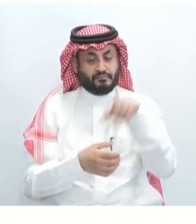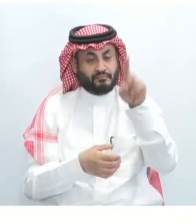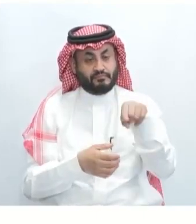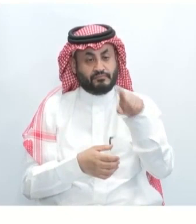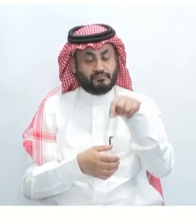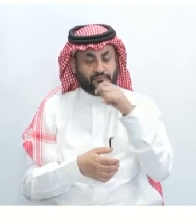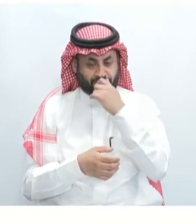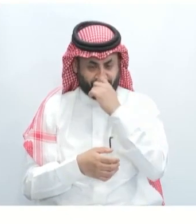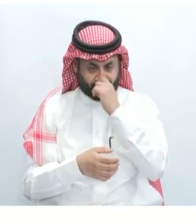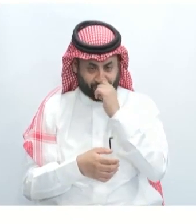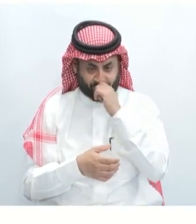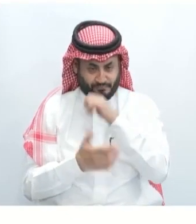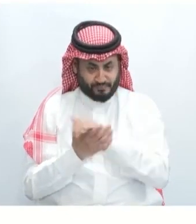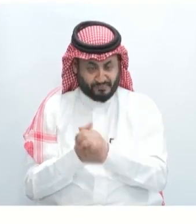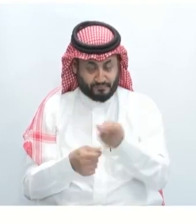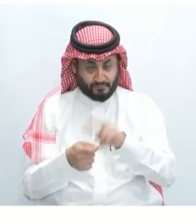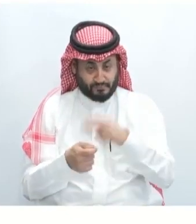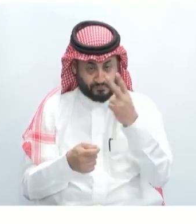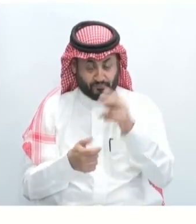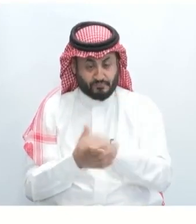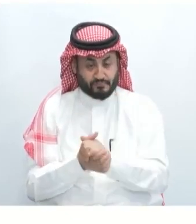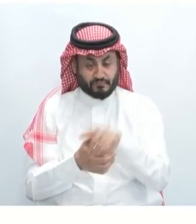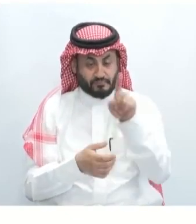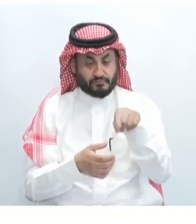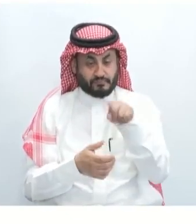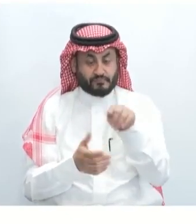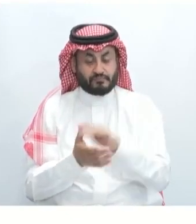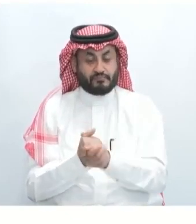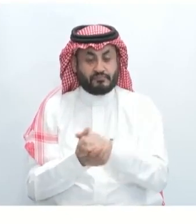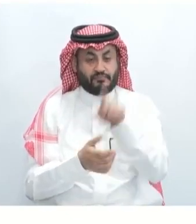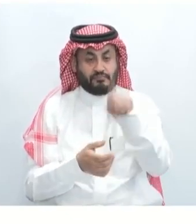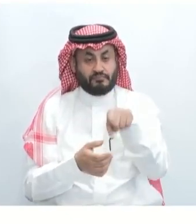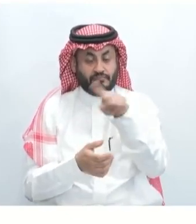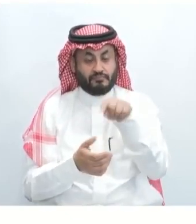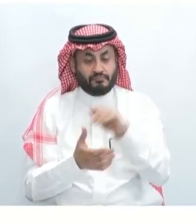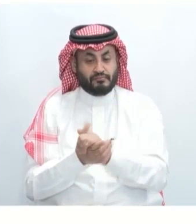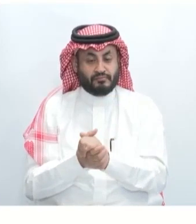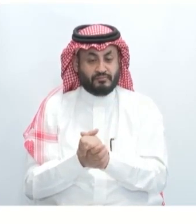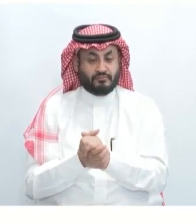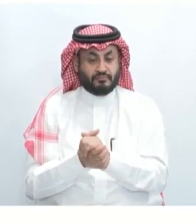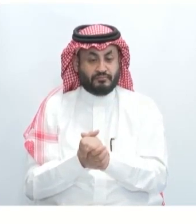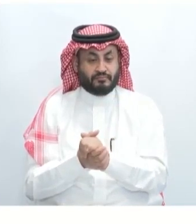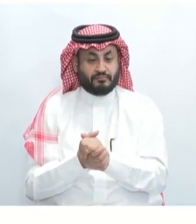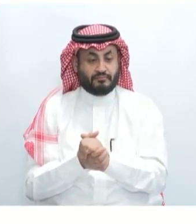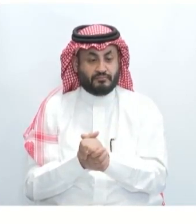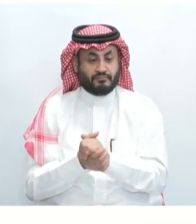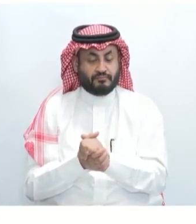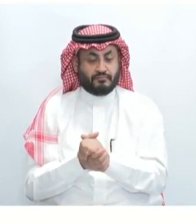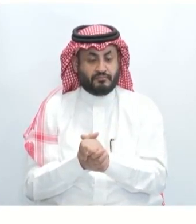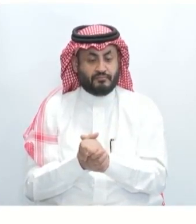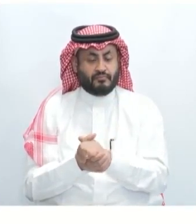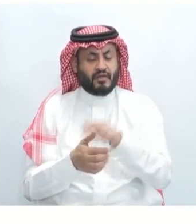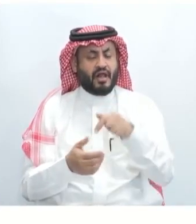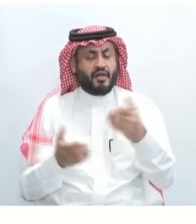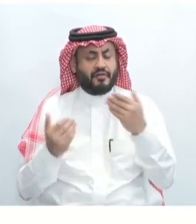Okay. Like this. Let's write it two more times. B and B. Okay. So you've